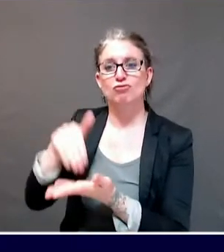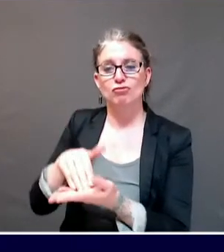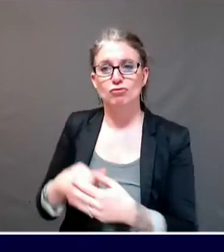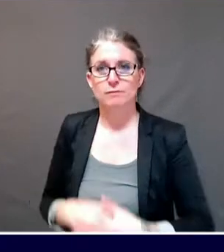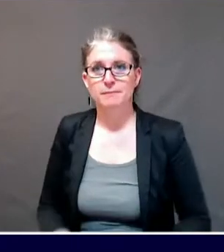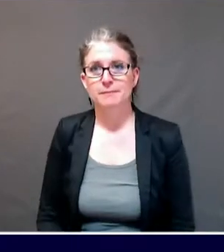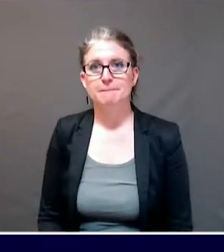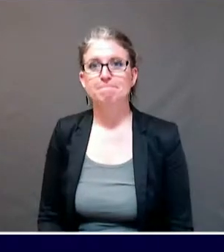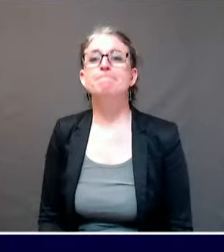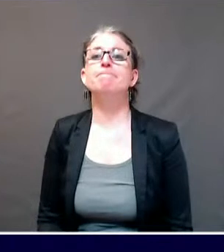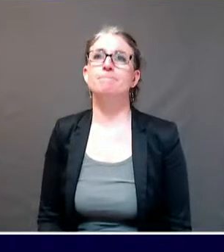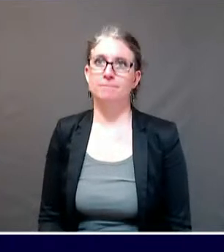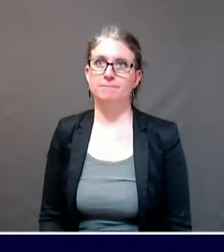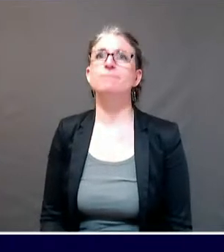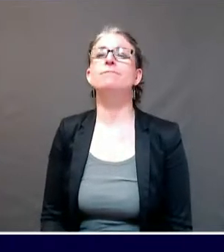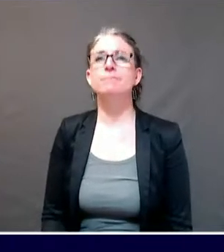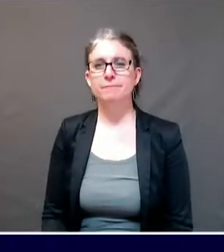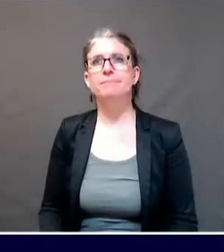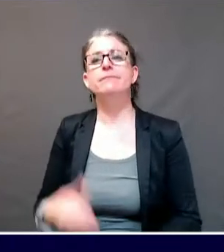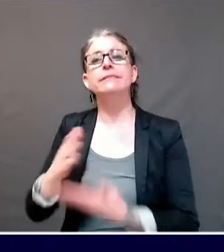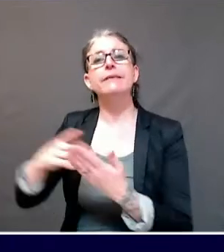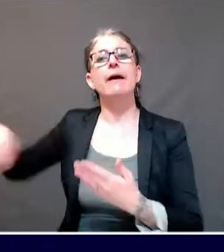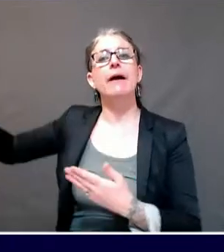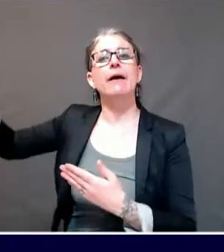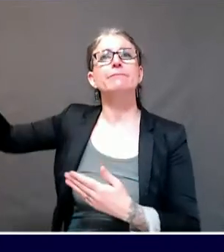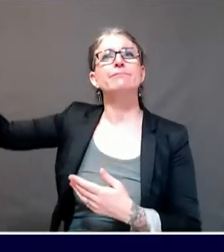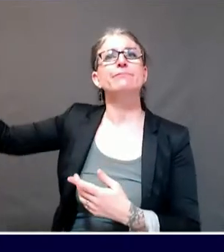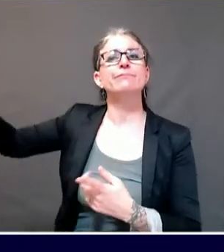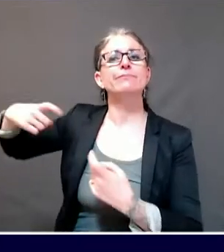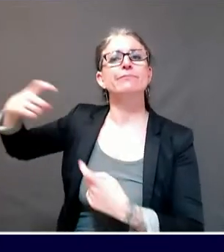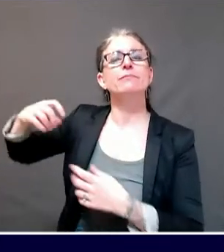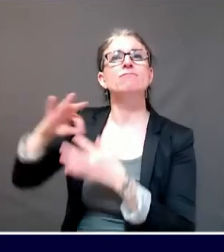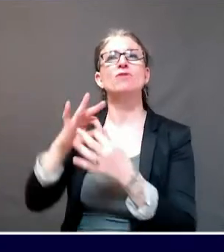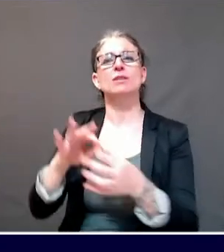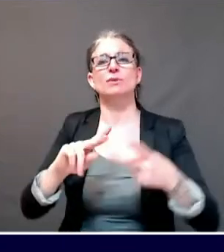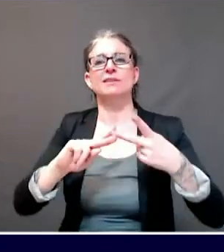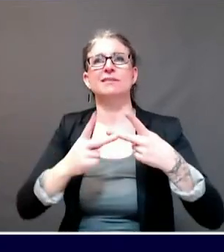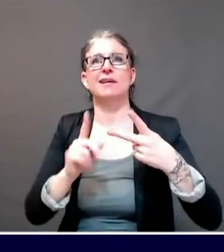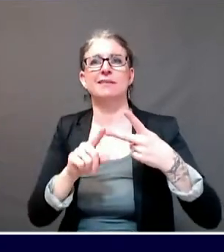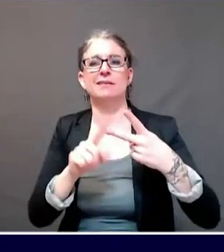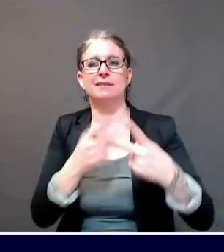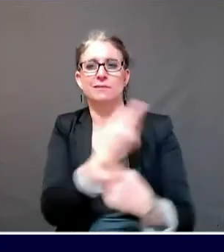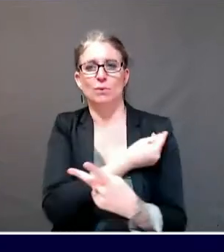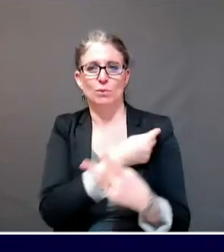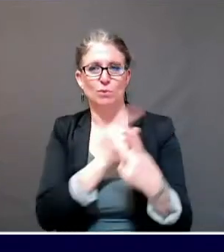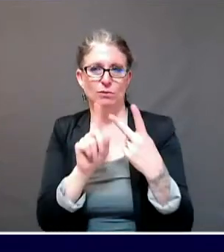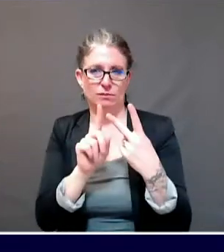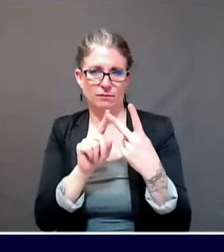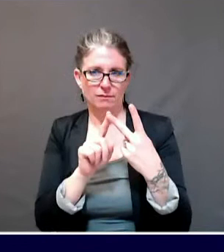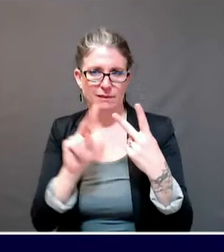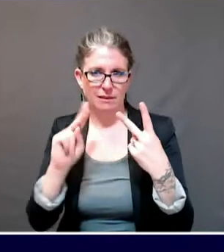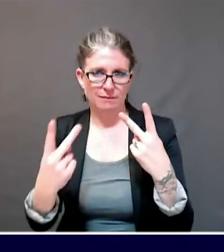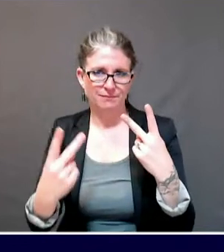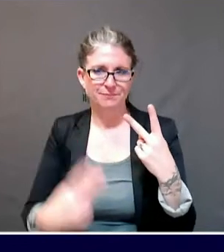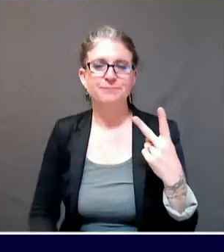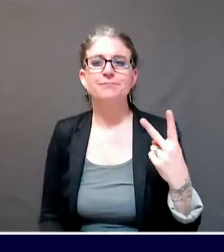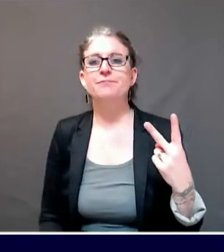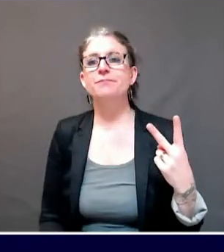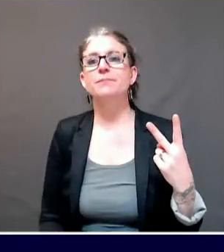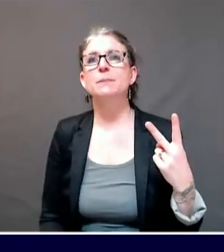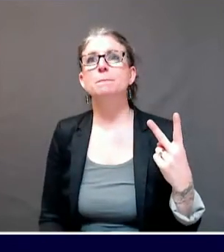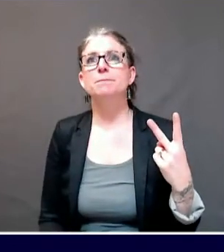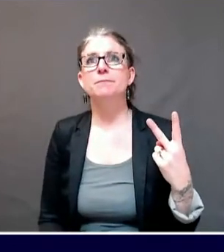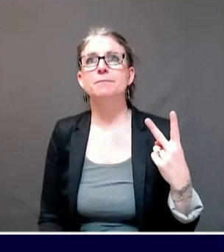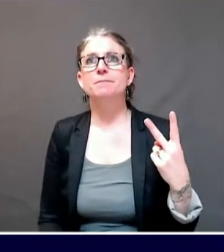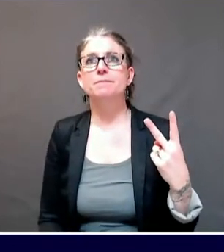second vaccine that ask, with the first vaccine for many people running behind, should we delay the second vaccine